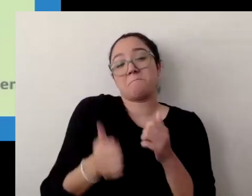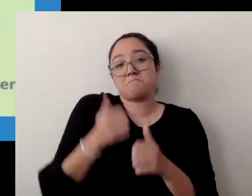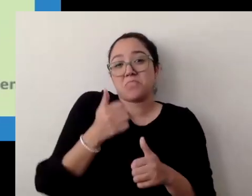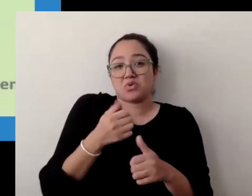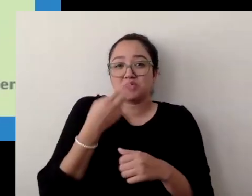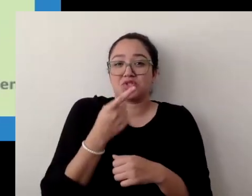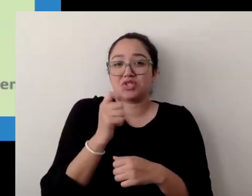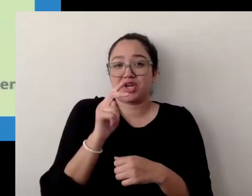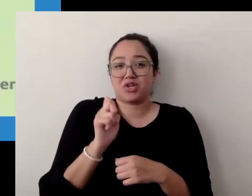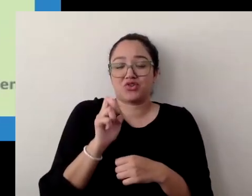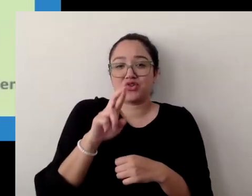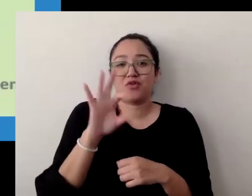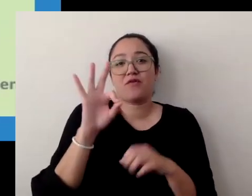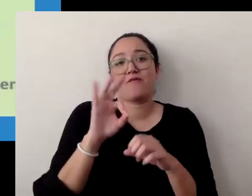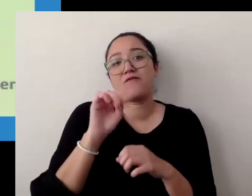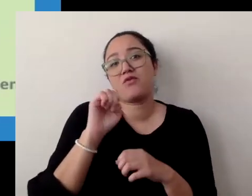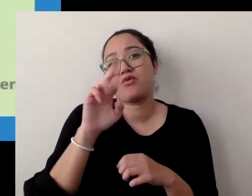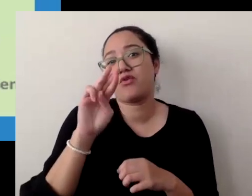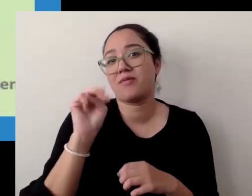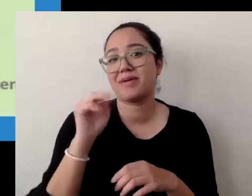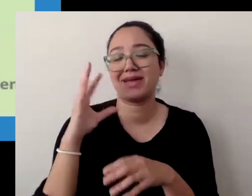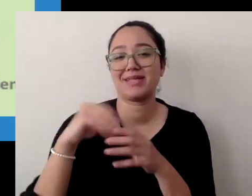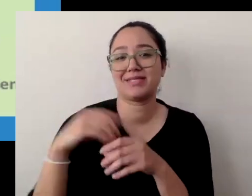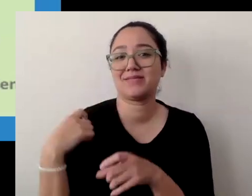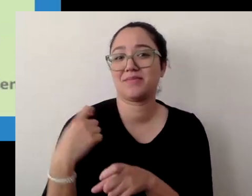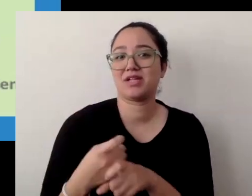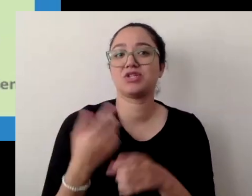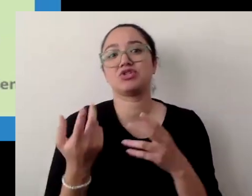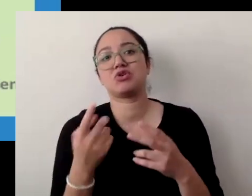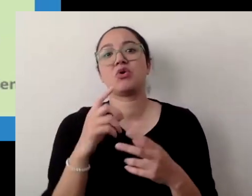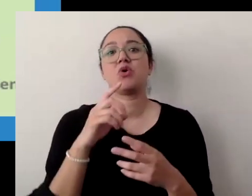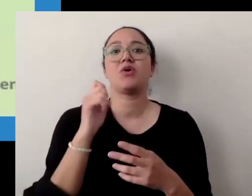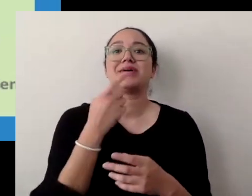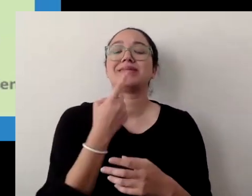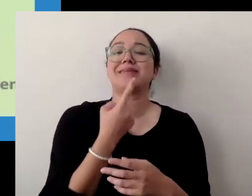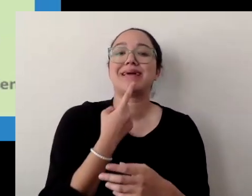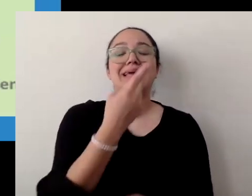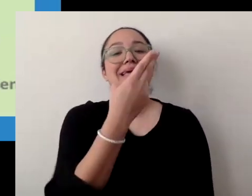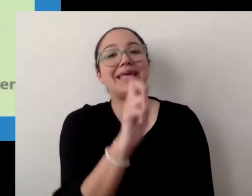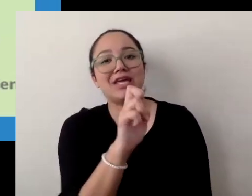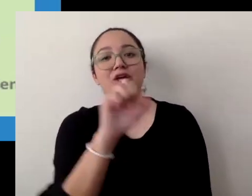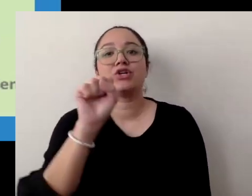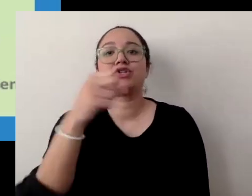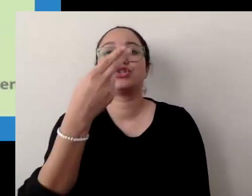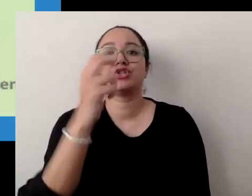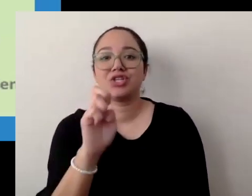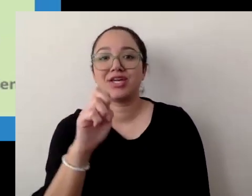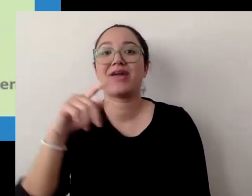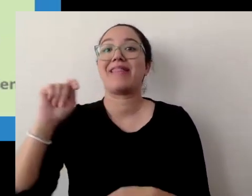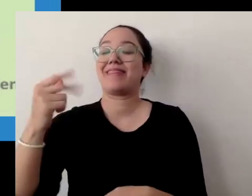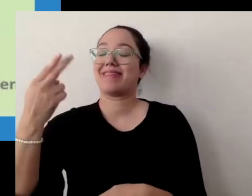or plural. So they either say he, she, or they say they feminine or they